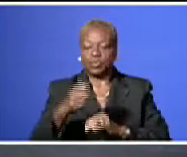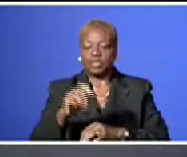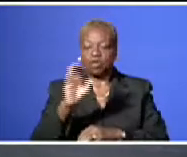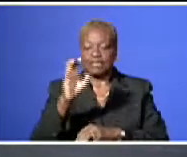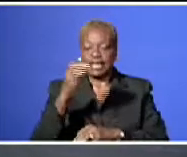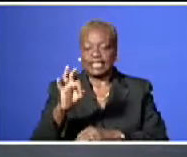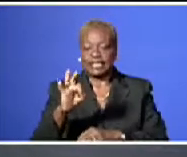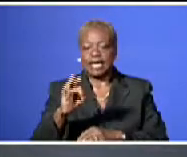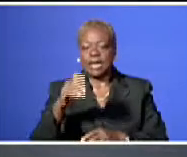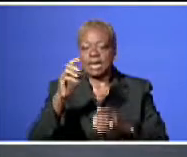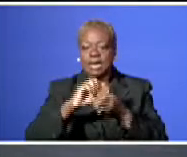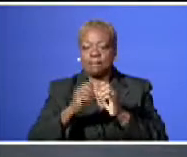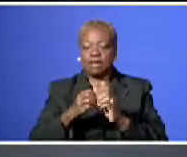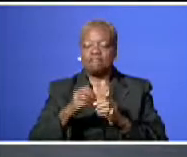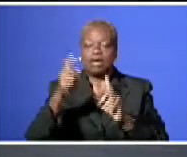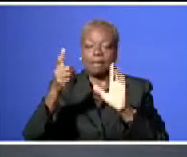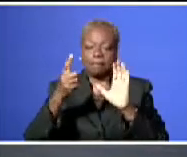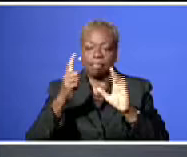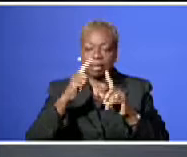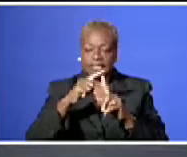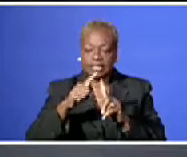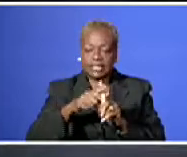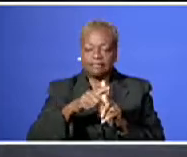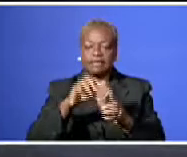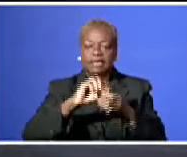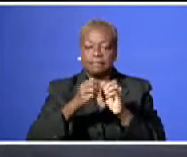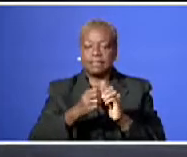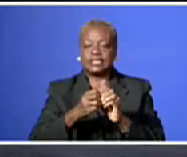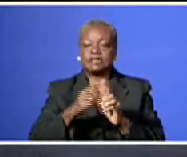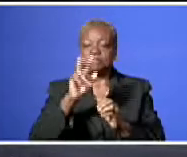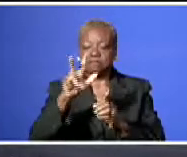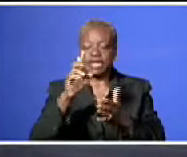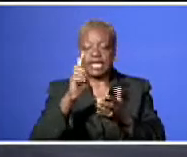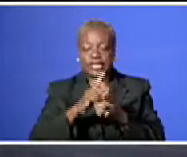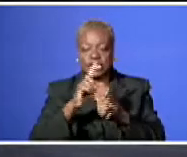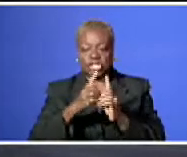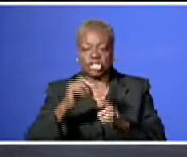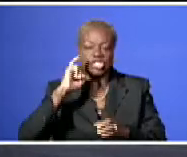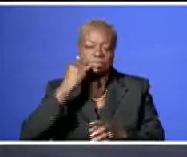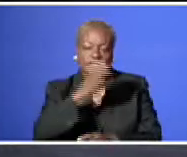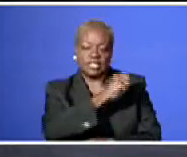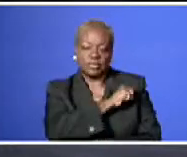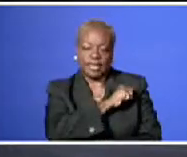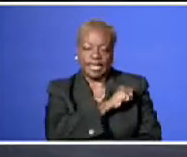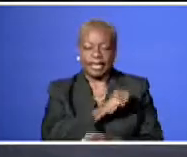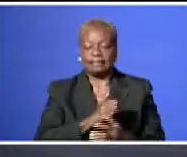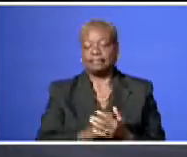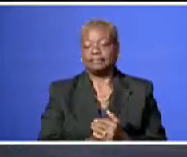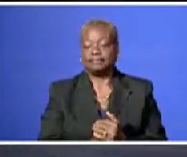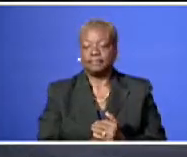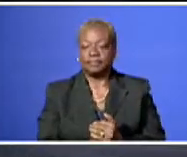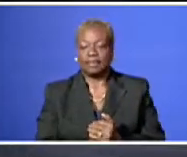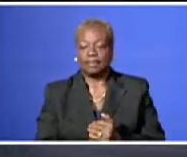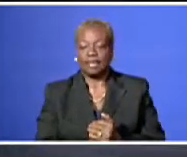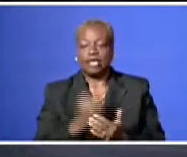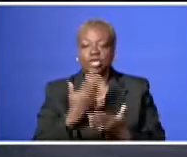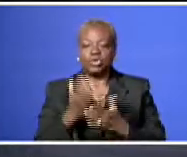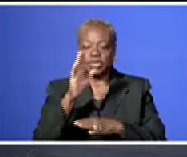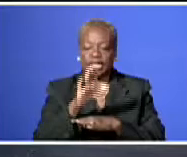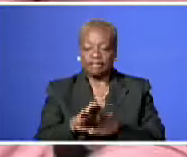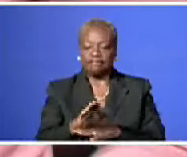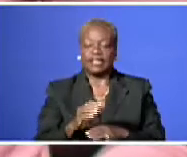number of positive COVID-19 cases remains in the triple digits. Jimenita Swain joins us live in studio with this update. Good evening,